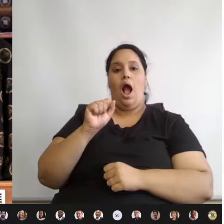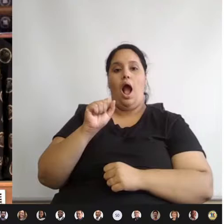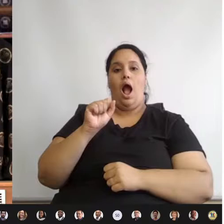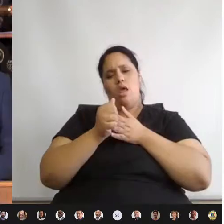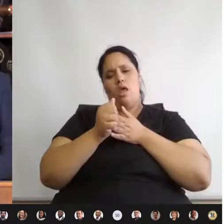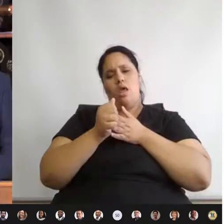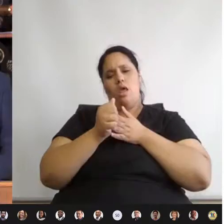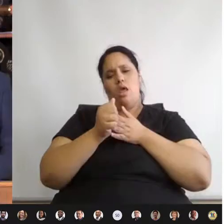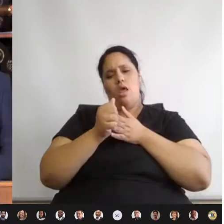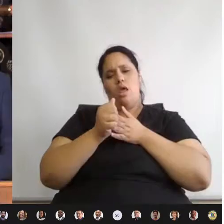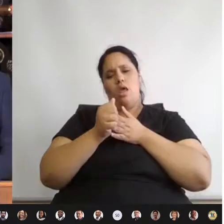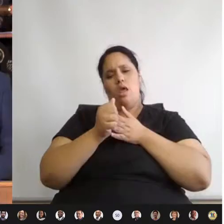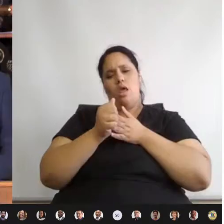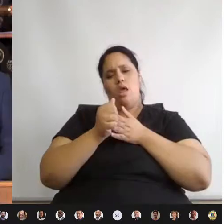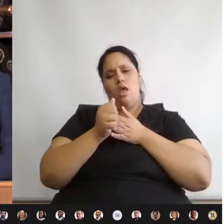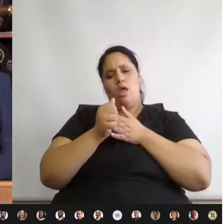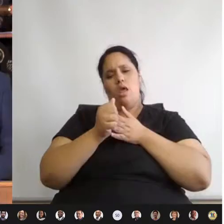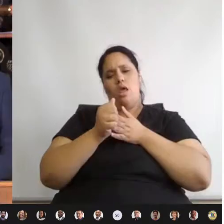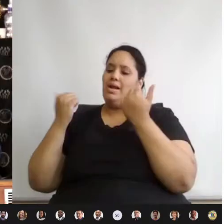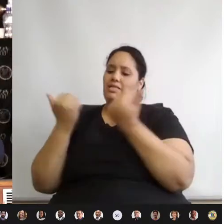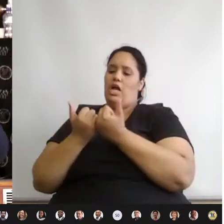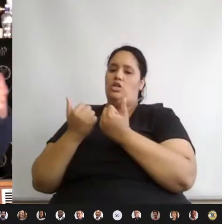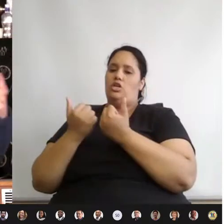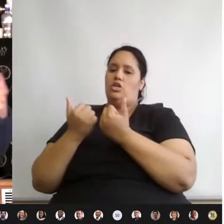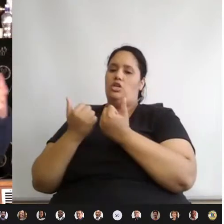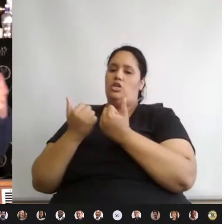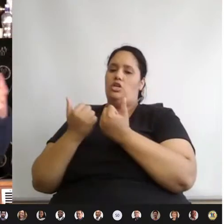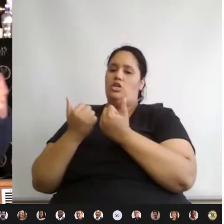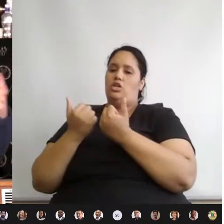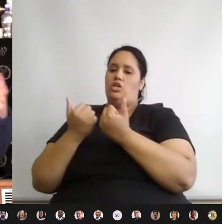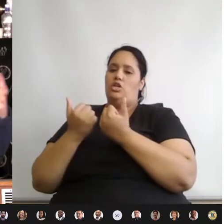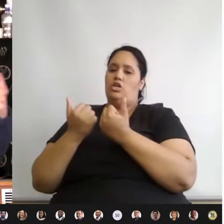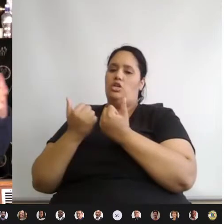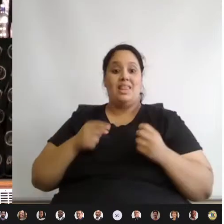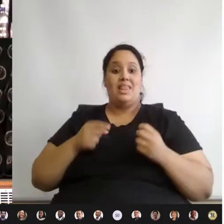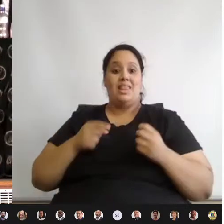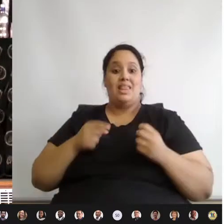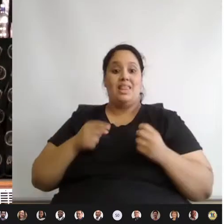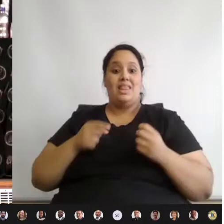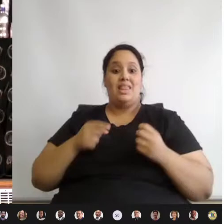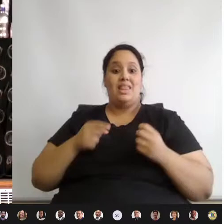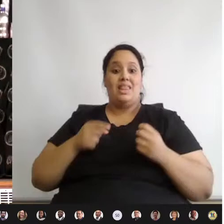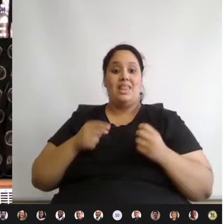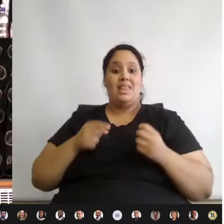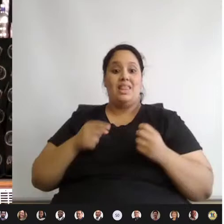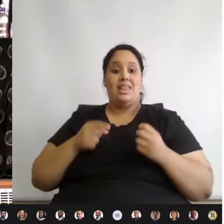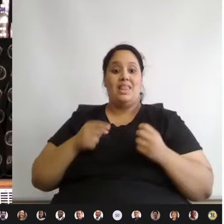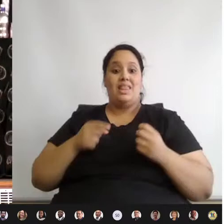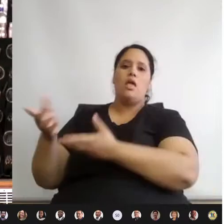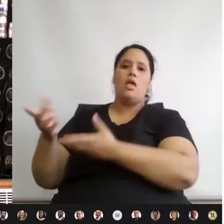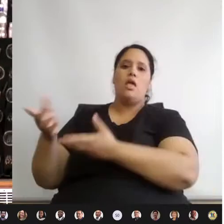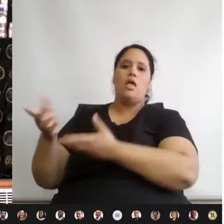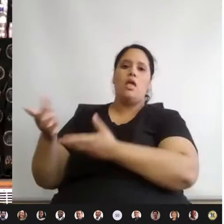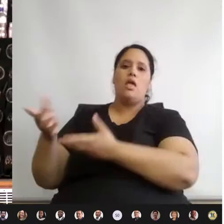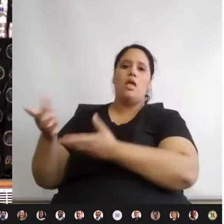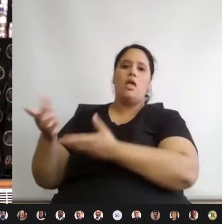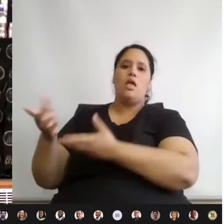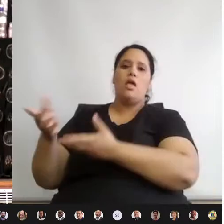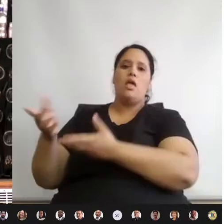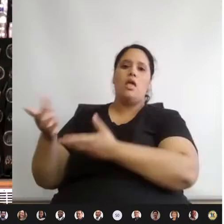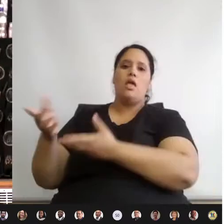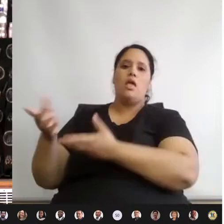coalition organization who is now going to be given that very farm. The farm that Mr. Kluti eventually got not to